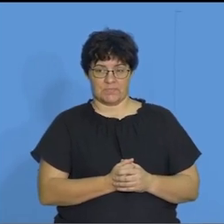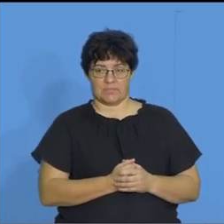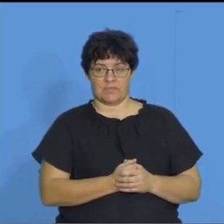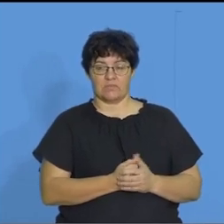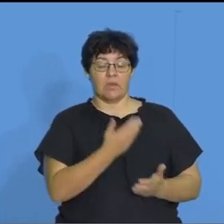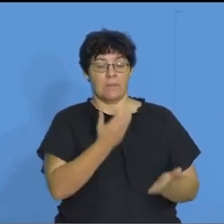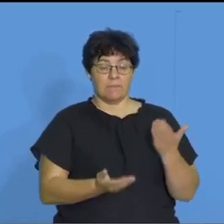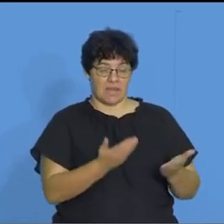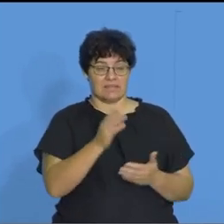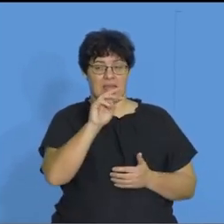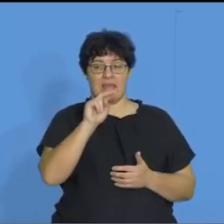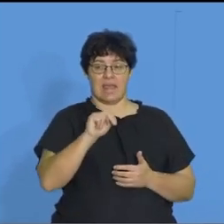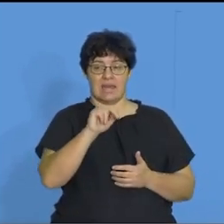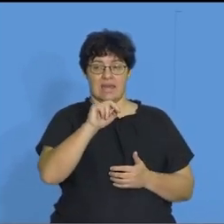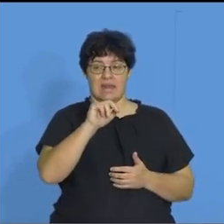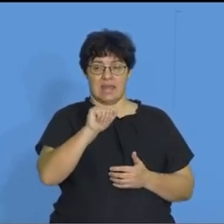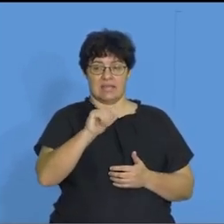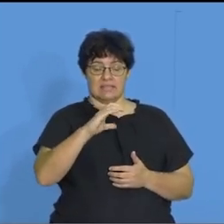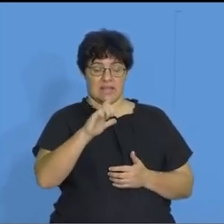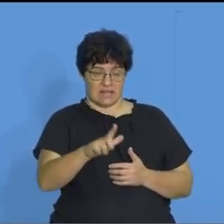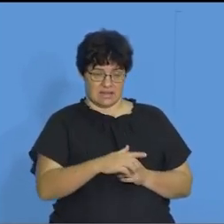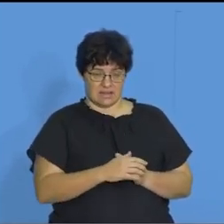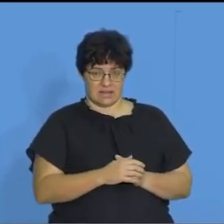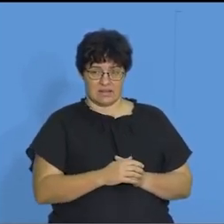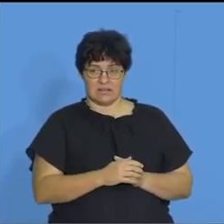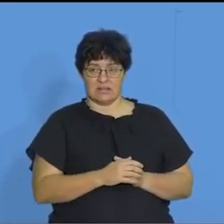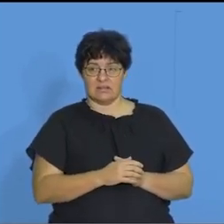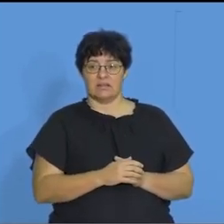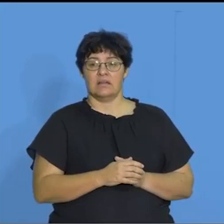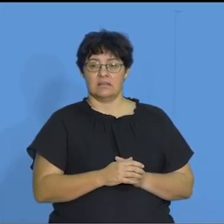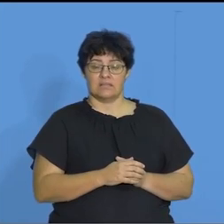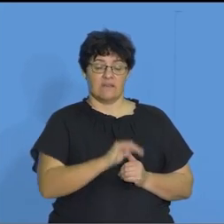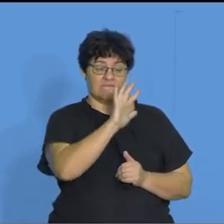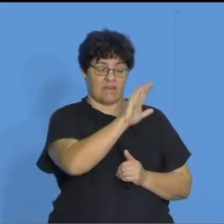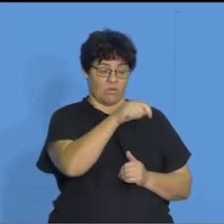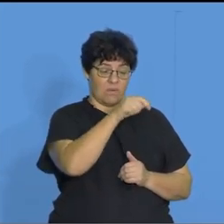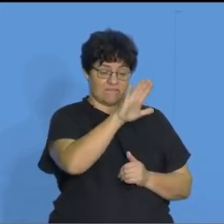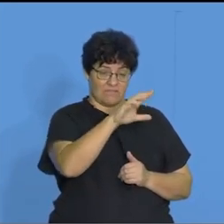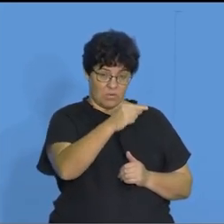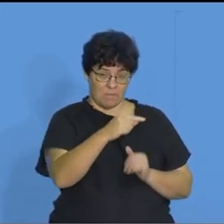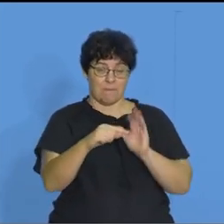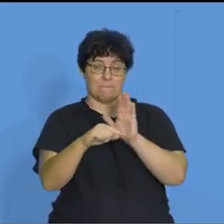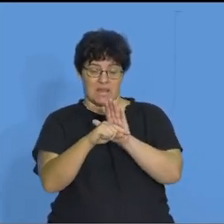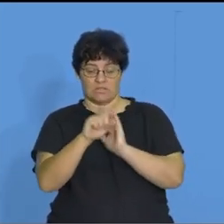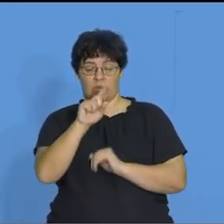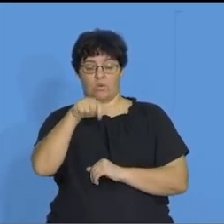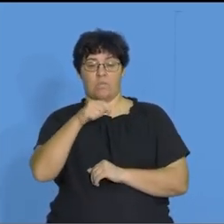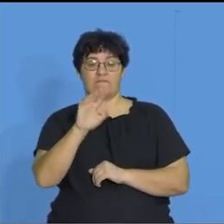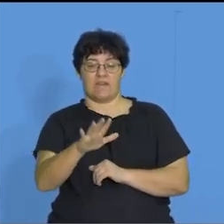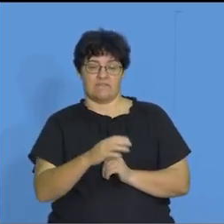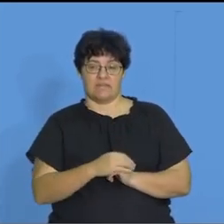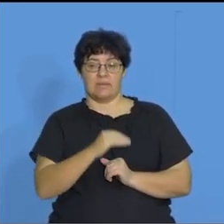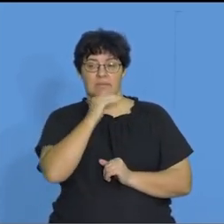sodium chloride in the sample is actually total mass of the sample less that of the impurities, which is actually